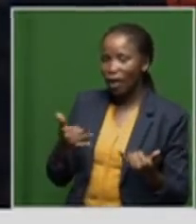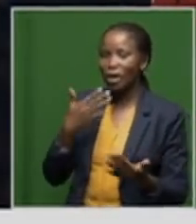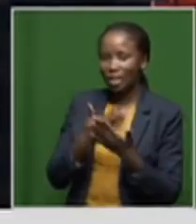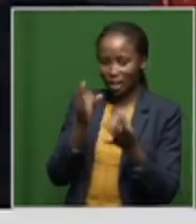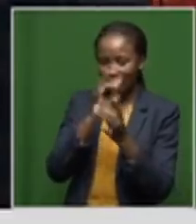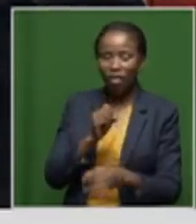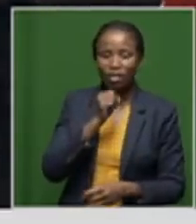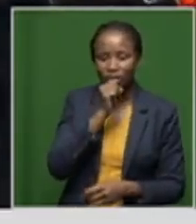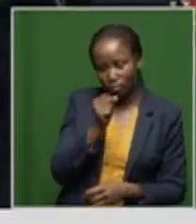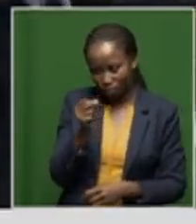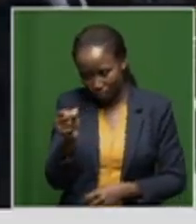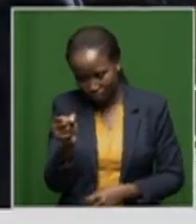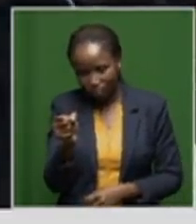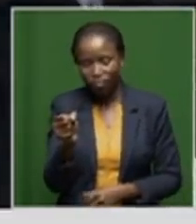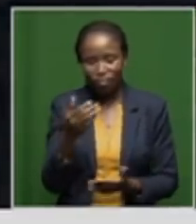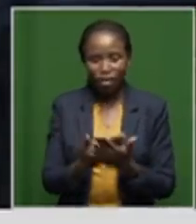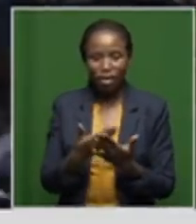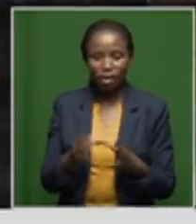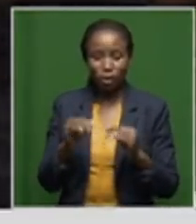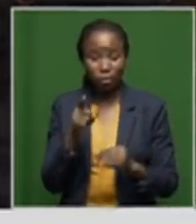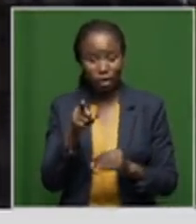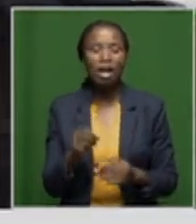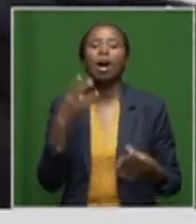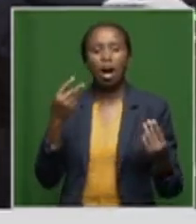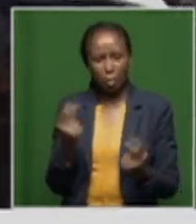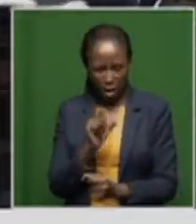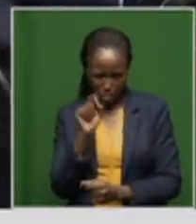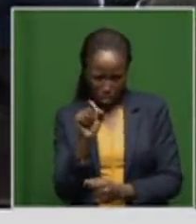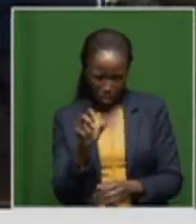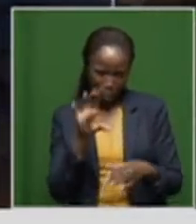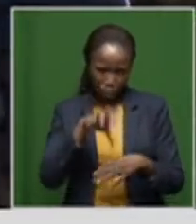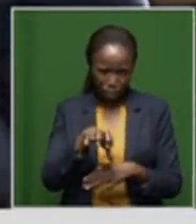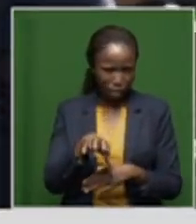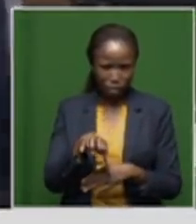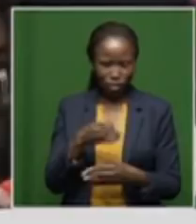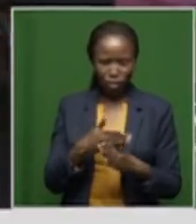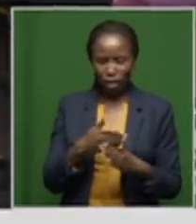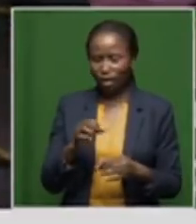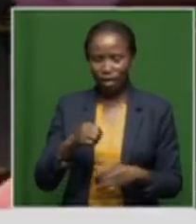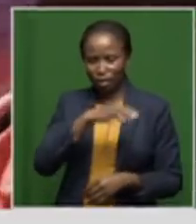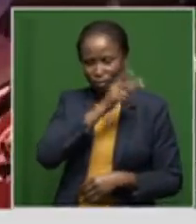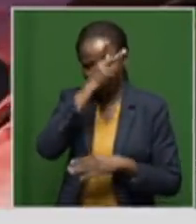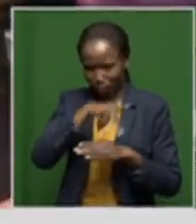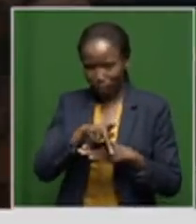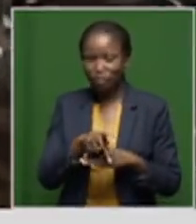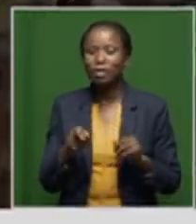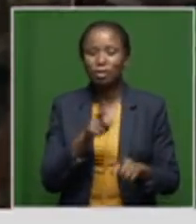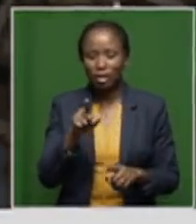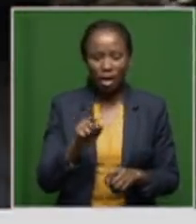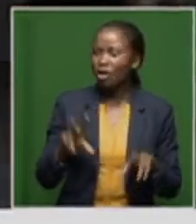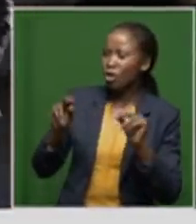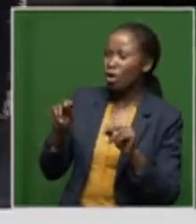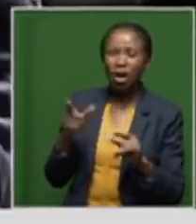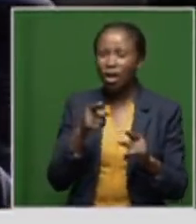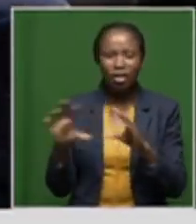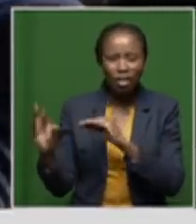the microphone, Samgele, so that you don't stop. There's the provincial secretary of the ANC, Mtumseni. Now the point no. Are